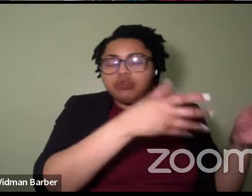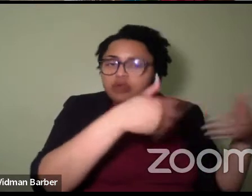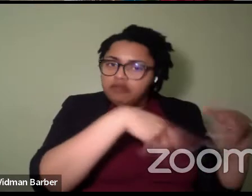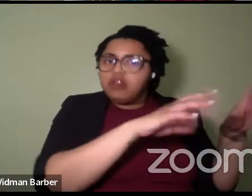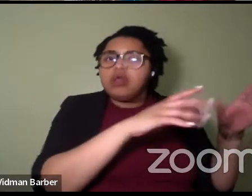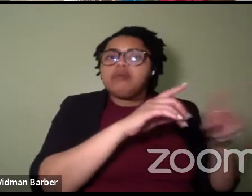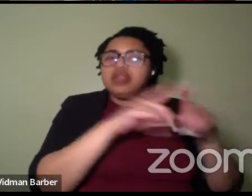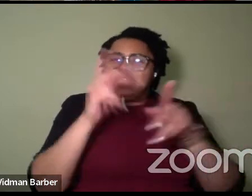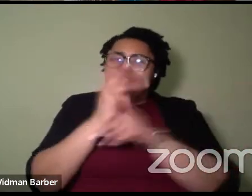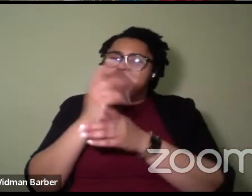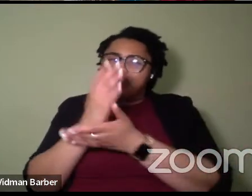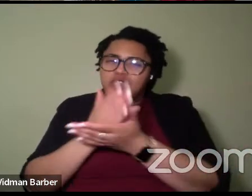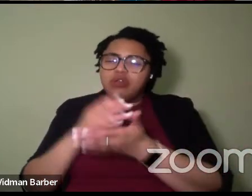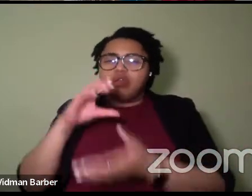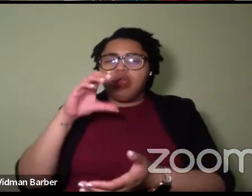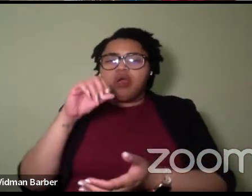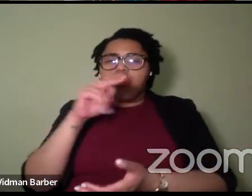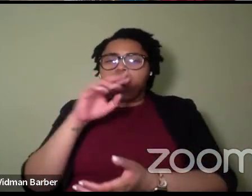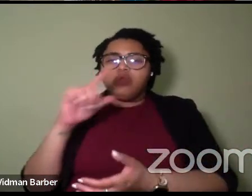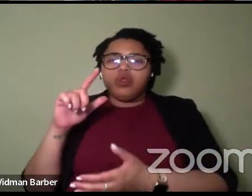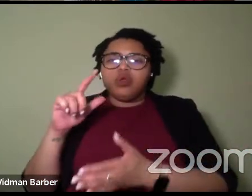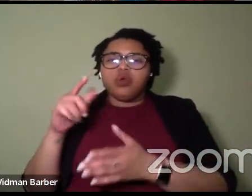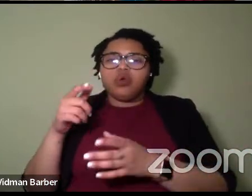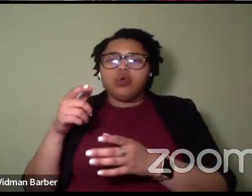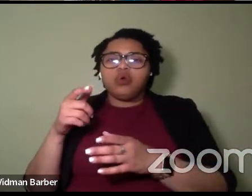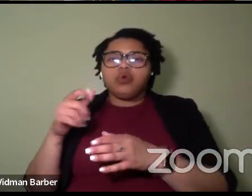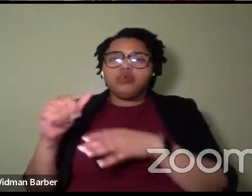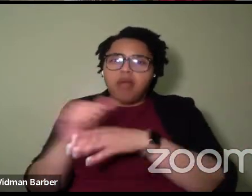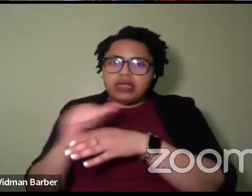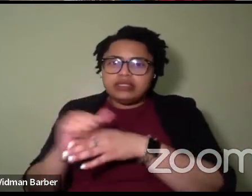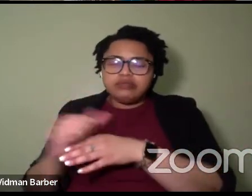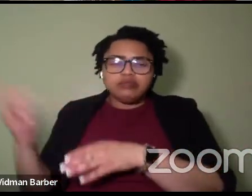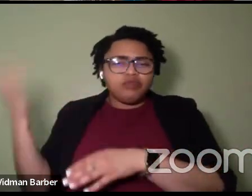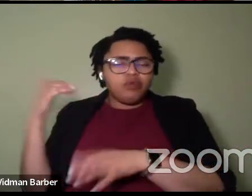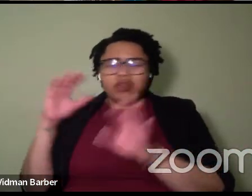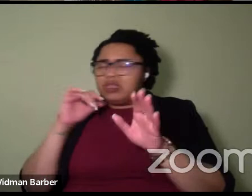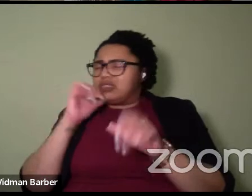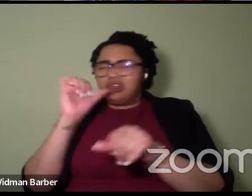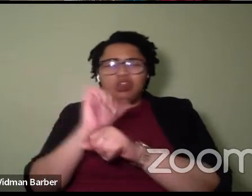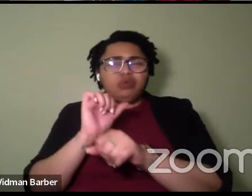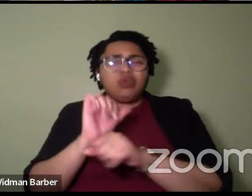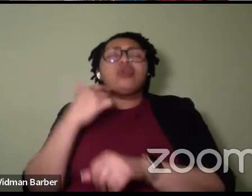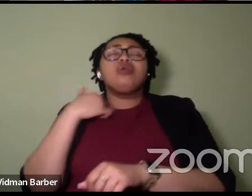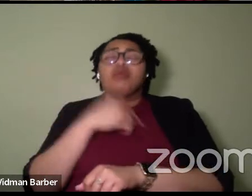that, as Jessica's saying, we have to be honest about the very language, the very,